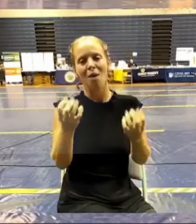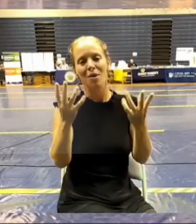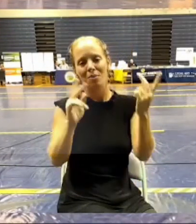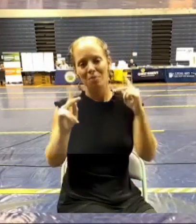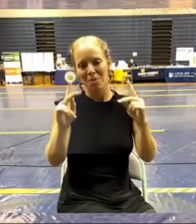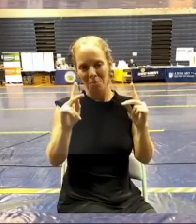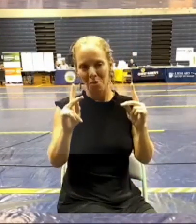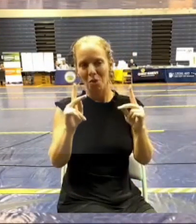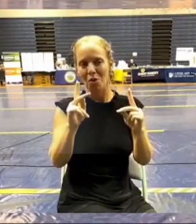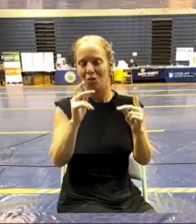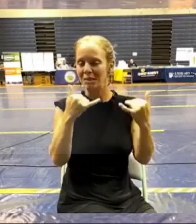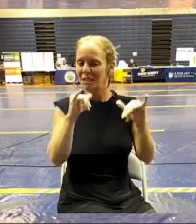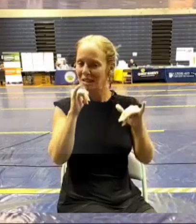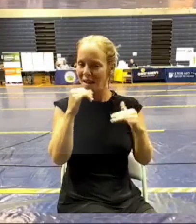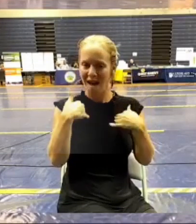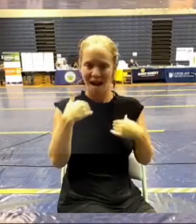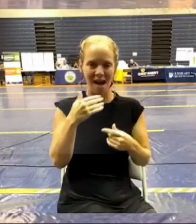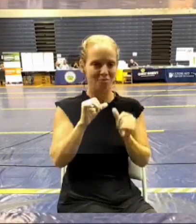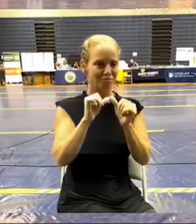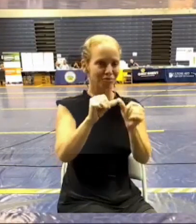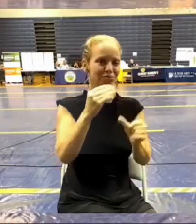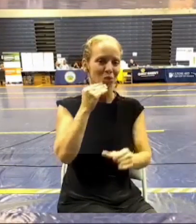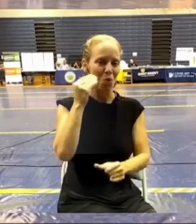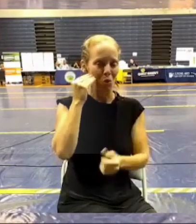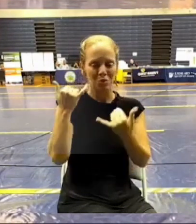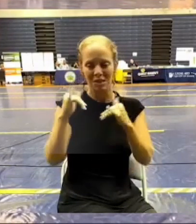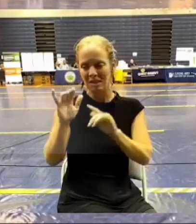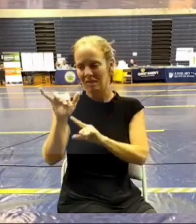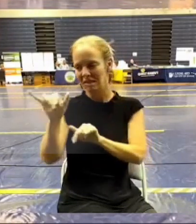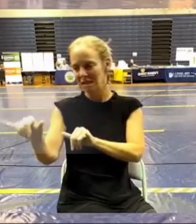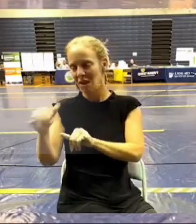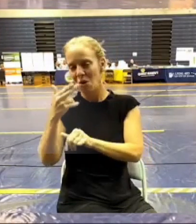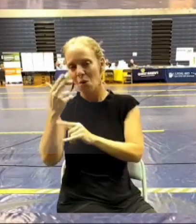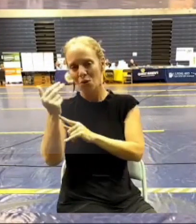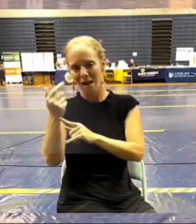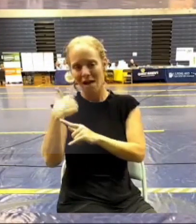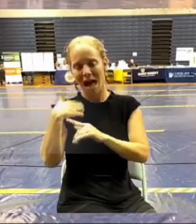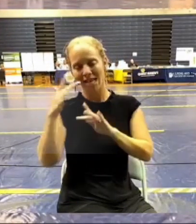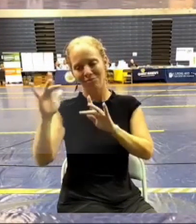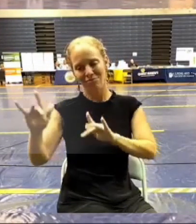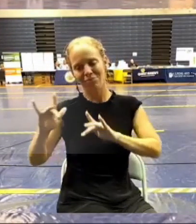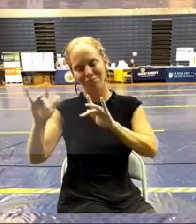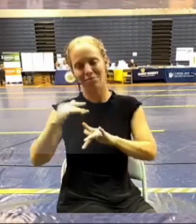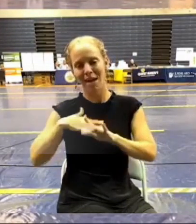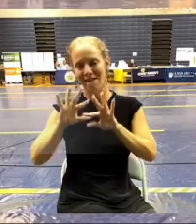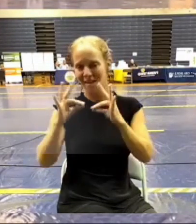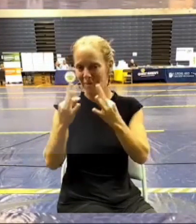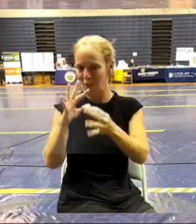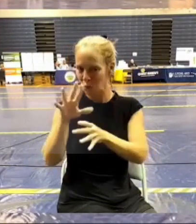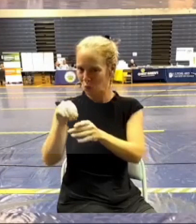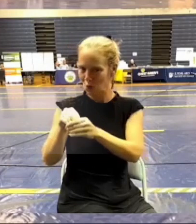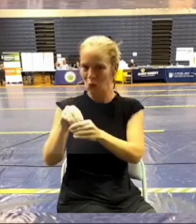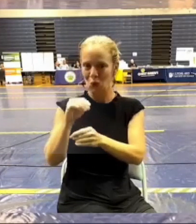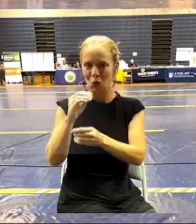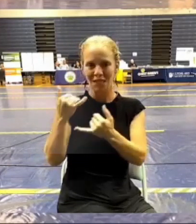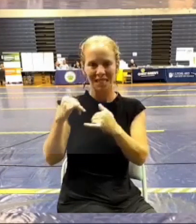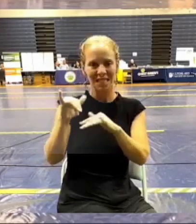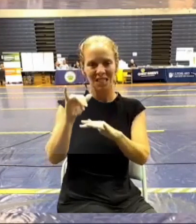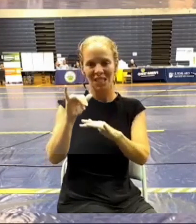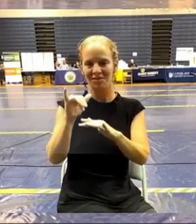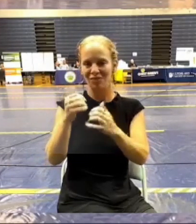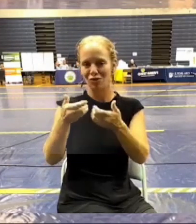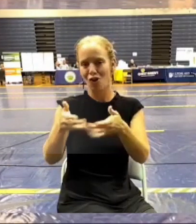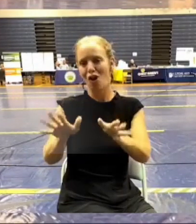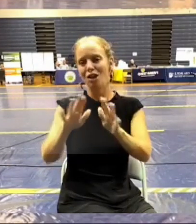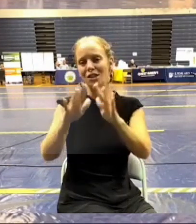in hotels. I sympathize with everyone who is displaced, my family is included. For those of you who don't know me, I've